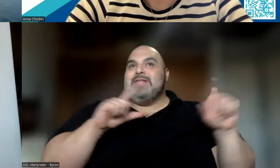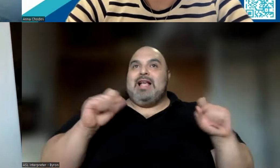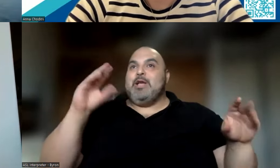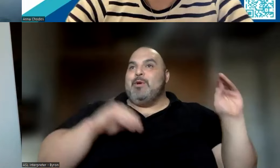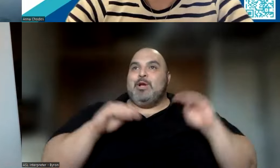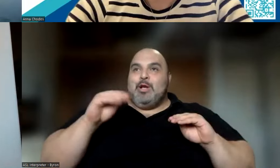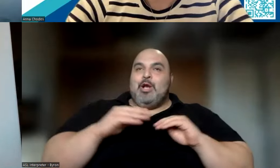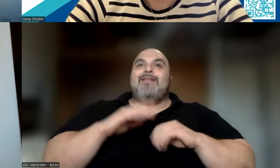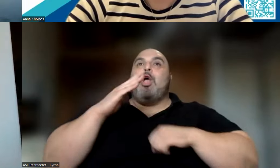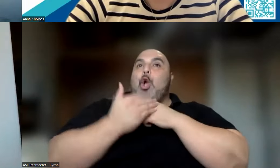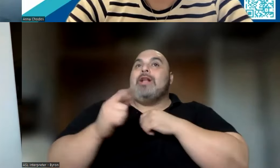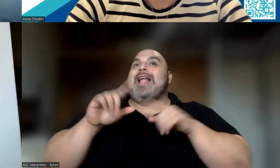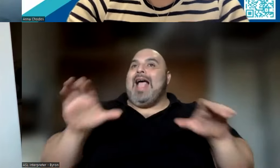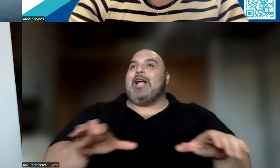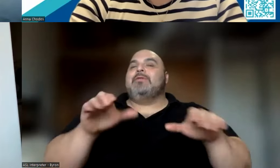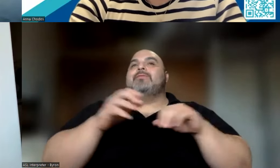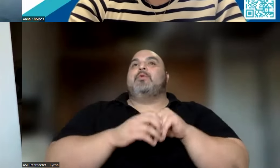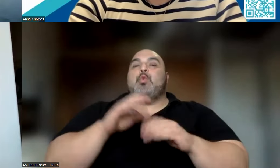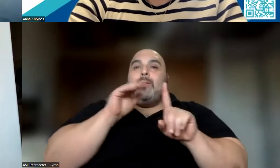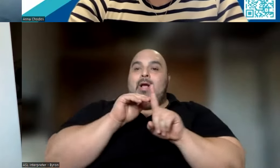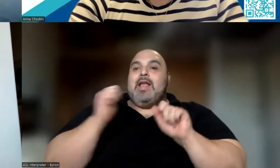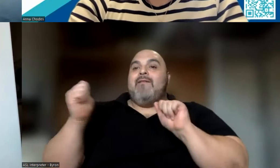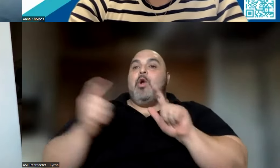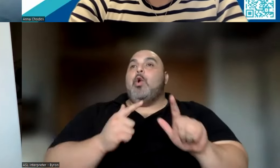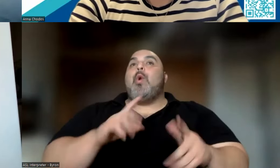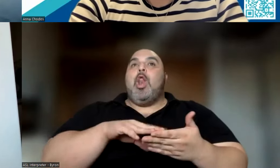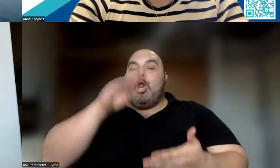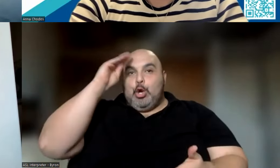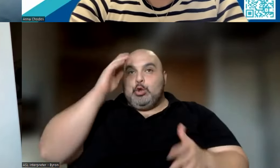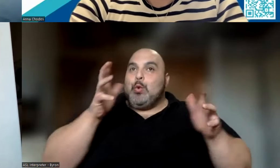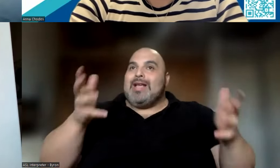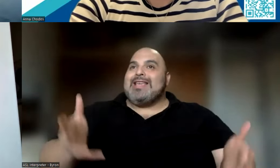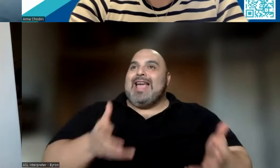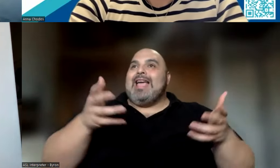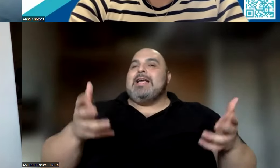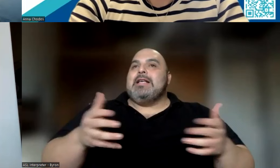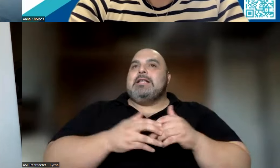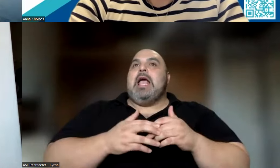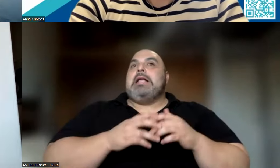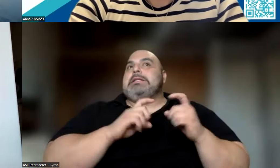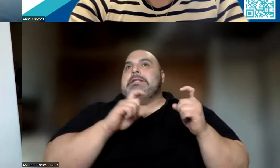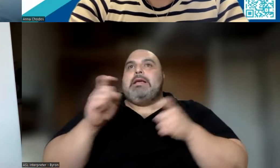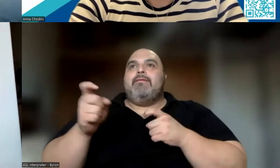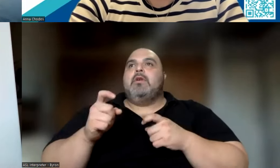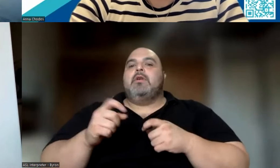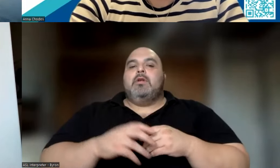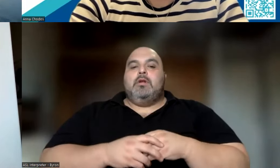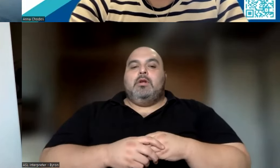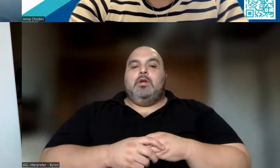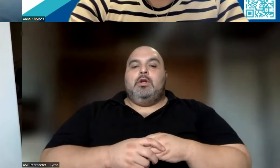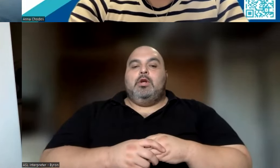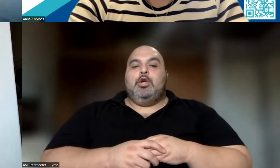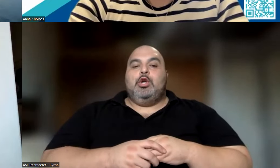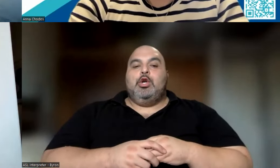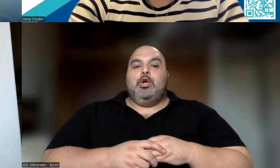call to action. So again, just to remind everyone, we need to learn, to engage, to share, and to give, so that our whole state